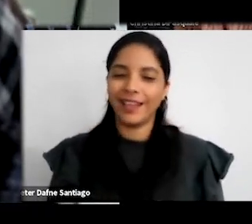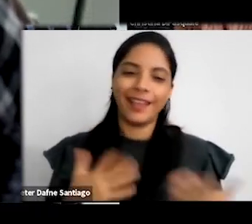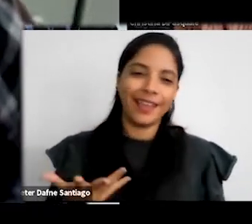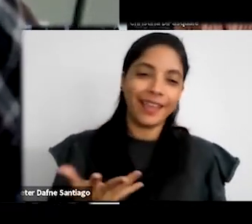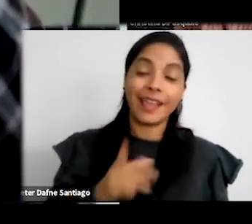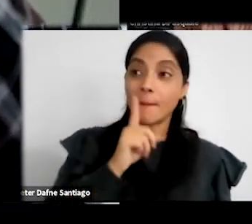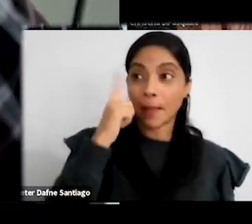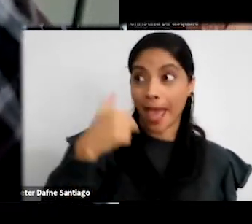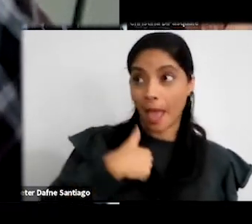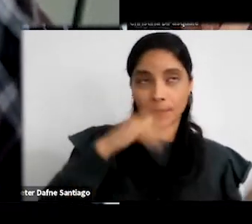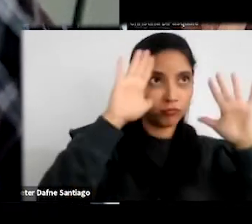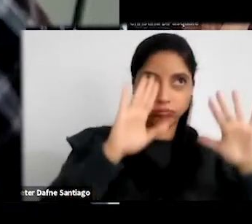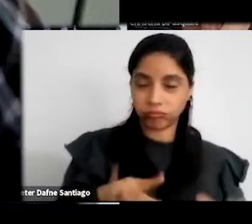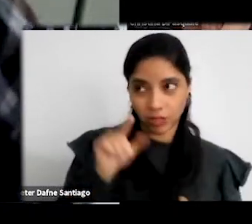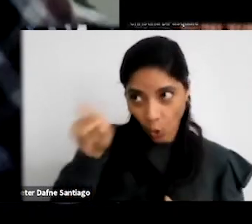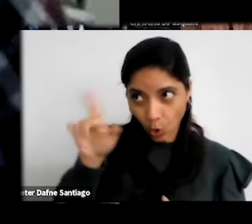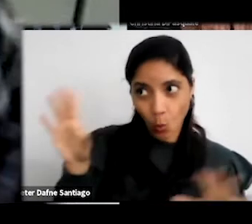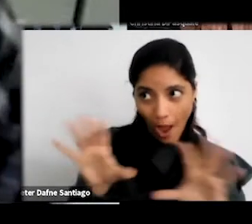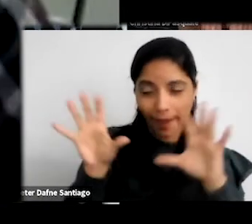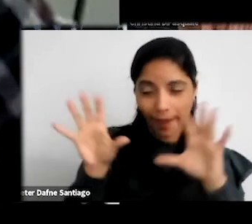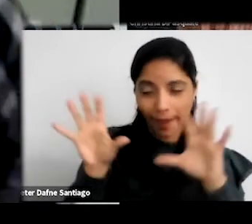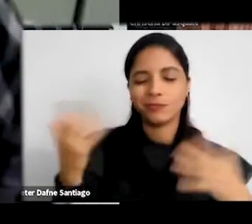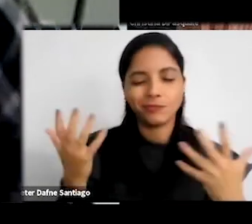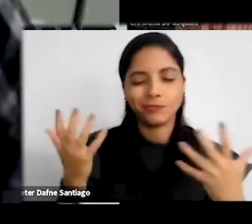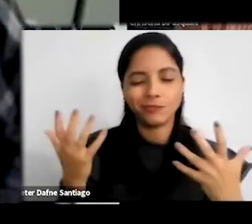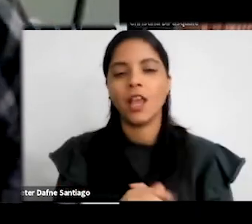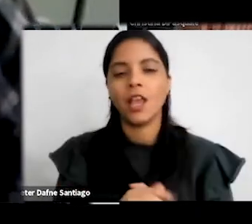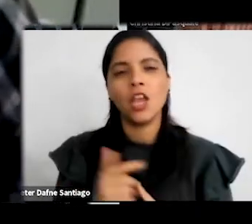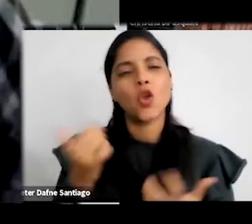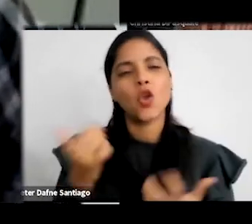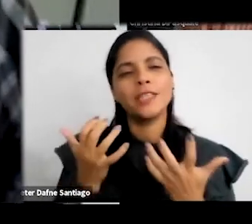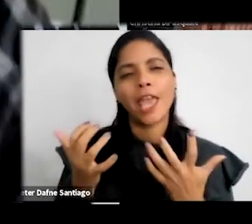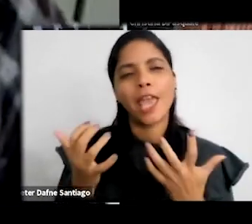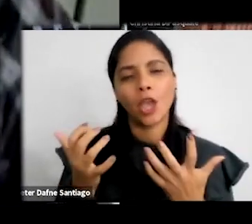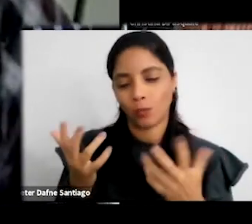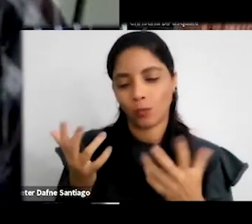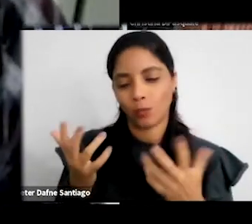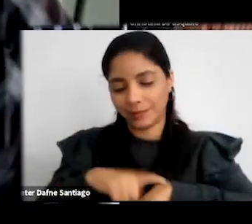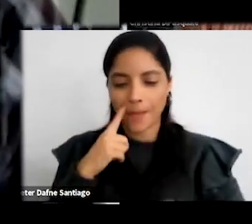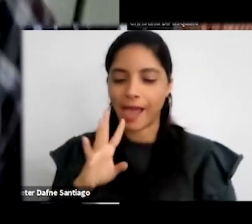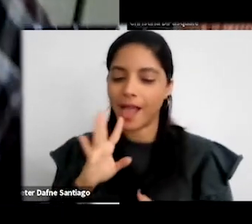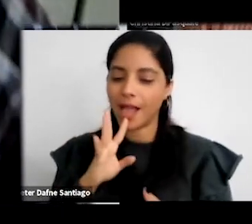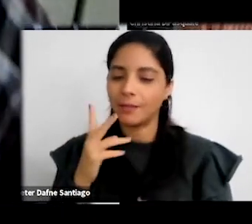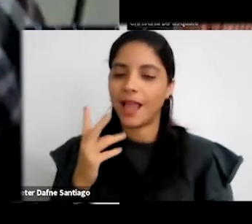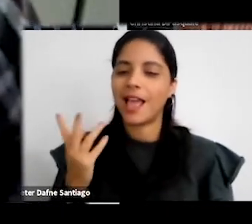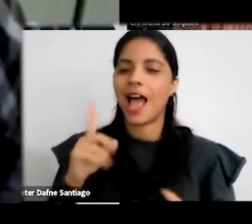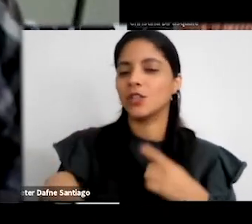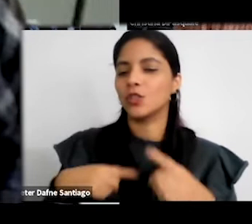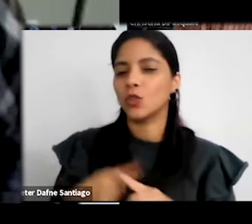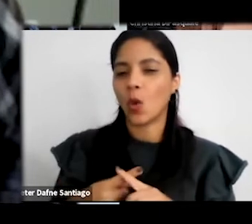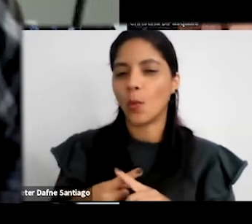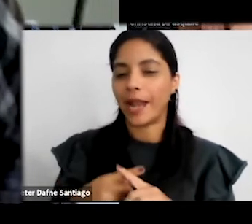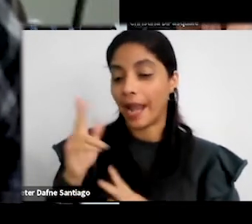you've done. I want to take a moment and talk about some of the individuals that were behind